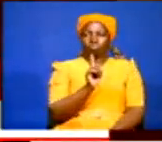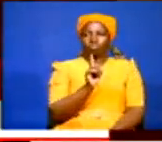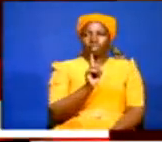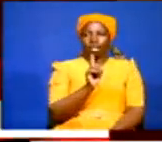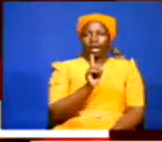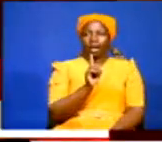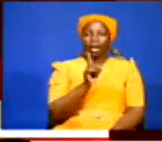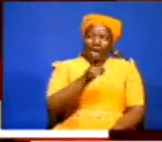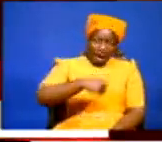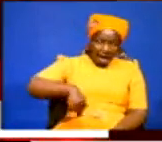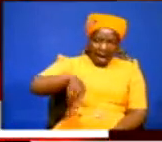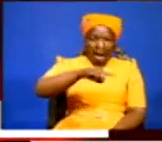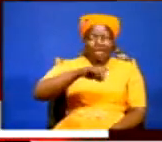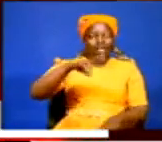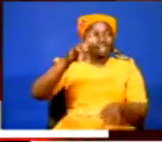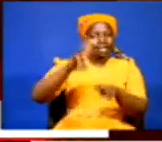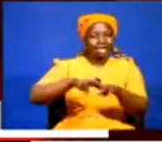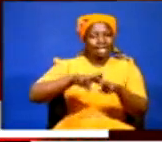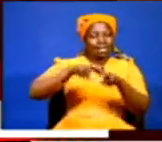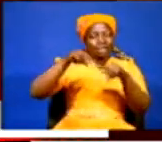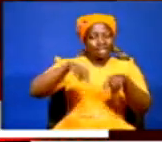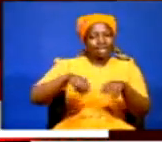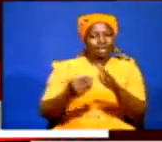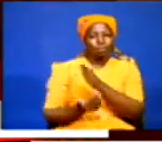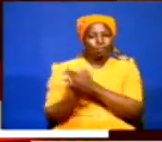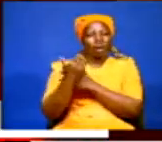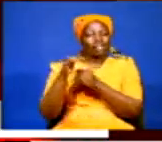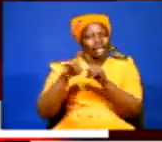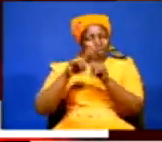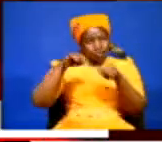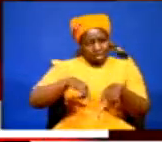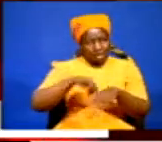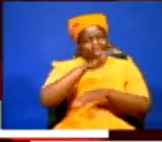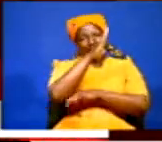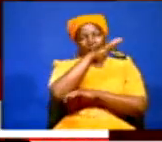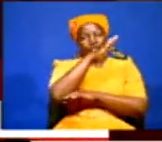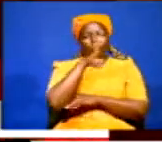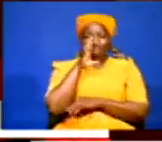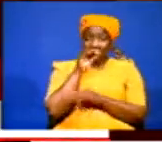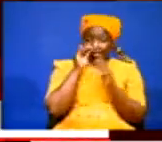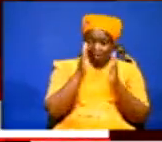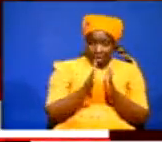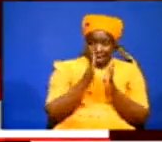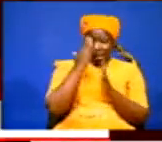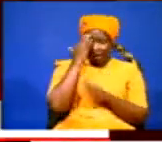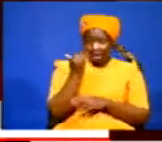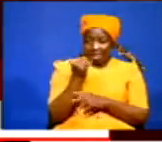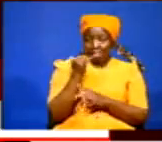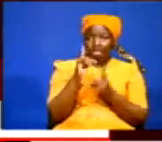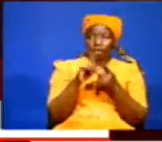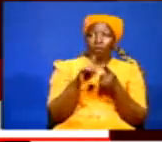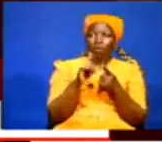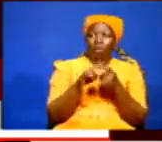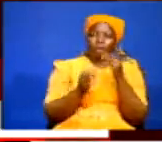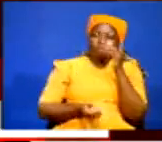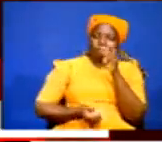We are sitting this morning and this afternoon, Mr. Speaker, to create the